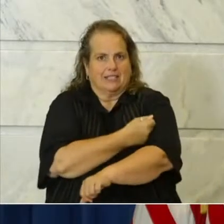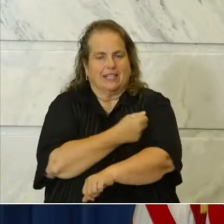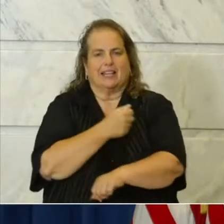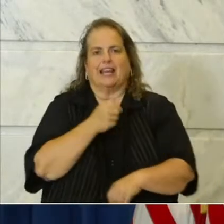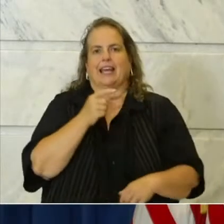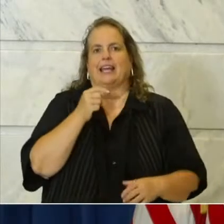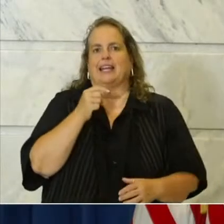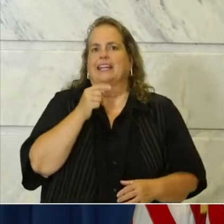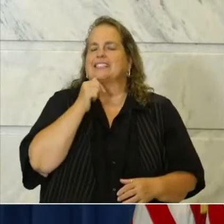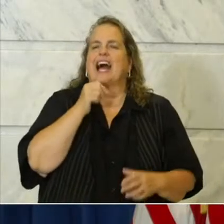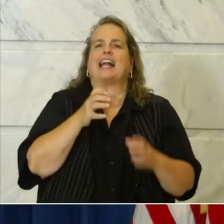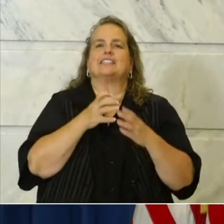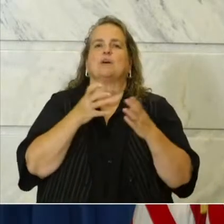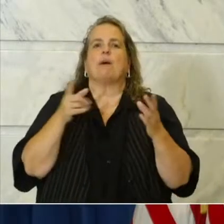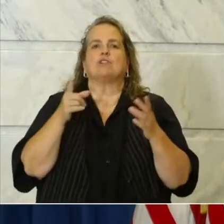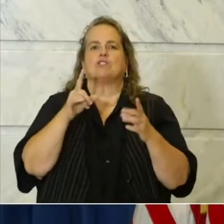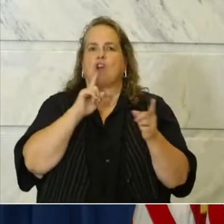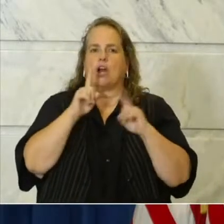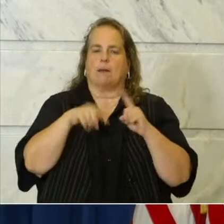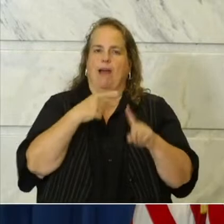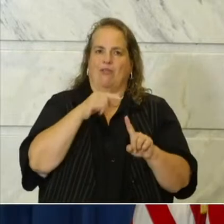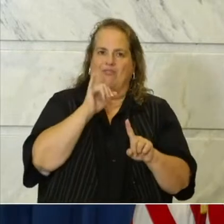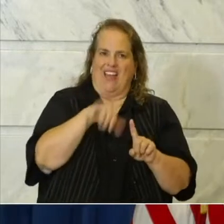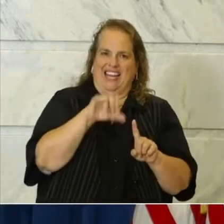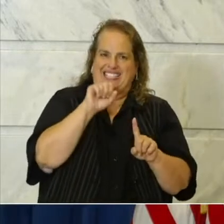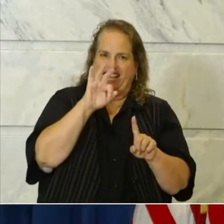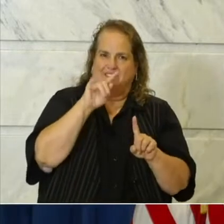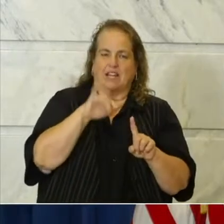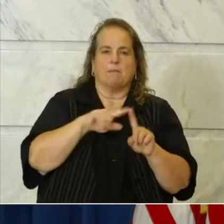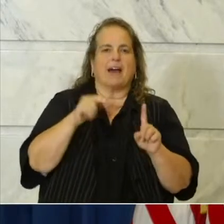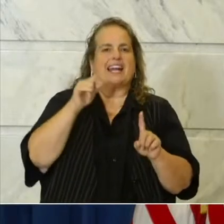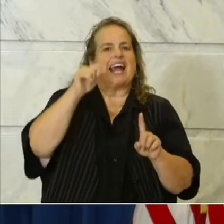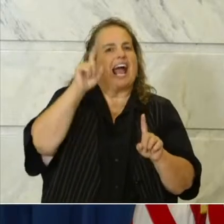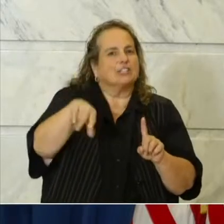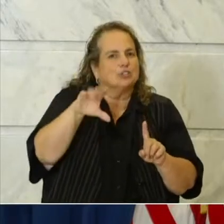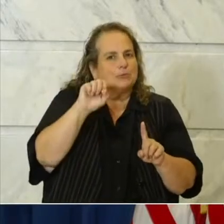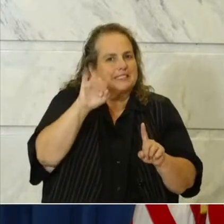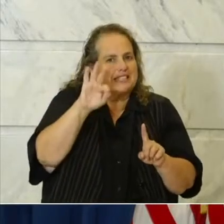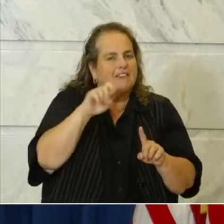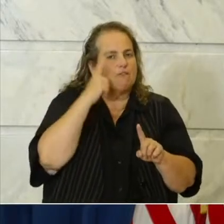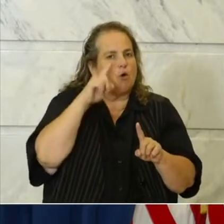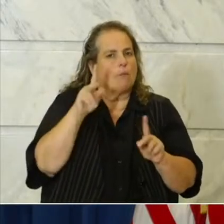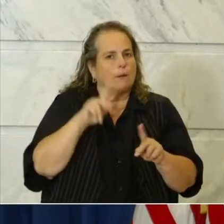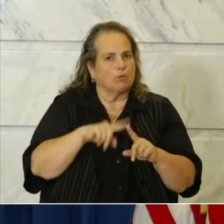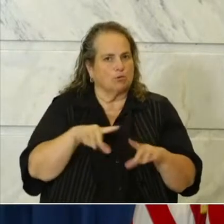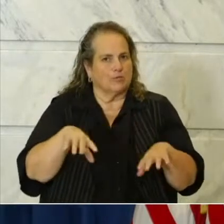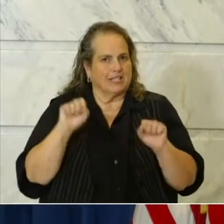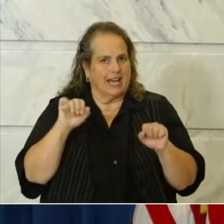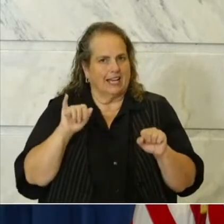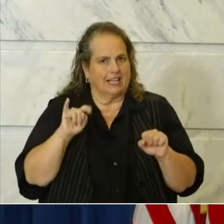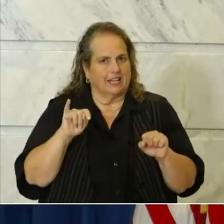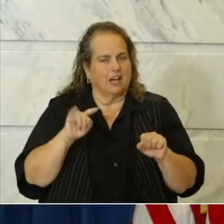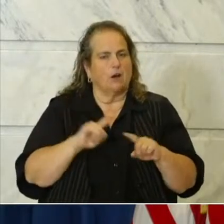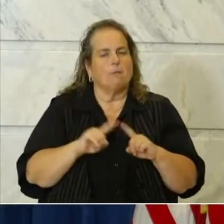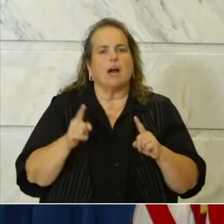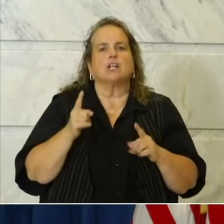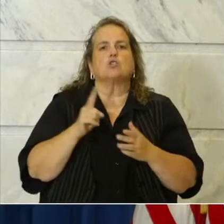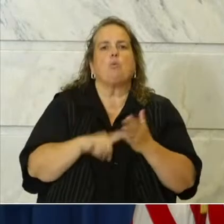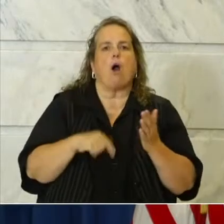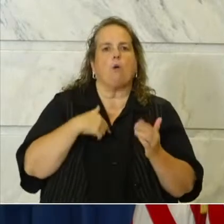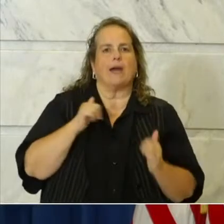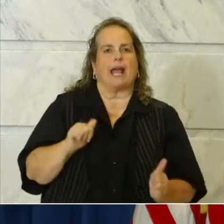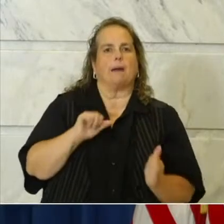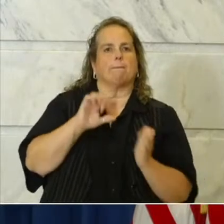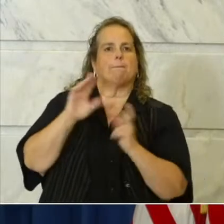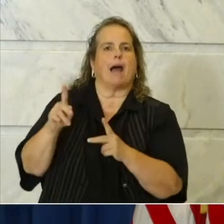much talking about the vaccine and its safety, though it has to be safe before we ask people to take it. It's all the things that we can get back to doing once enough